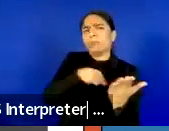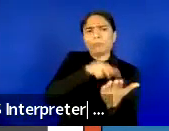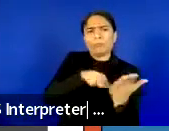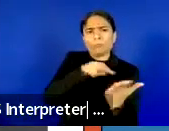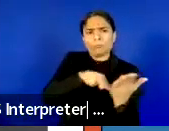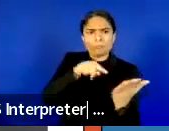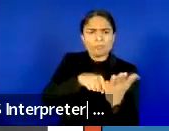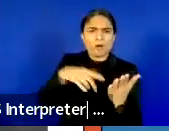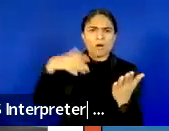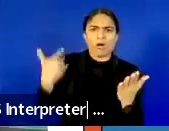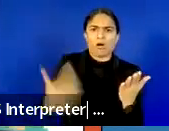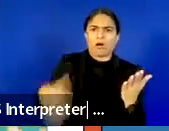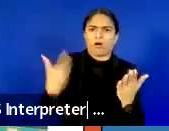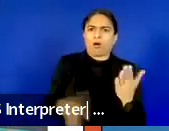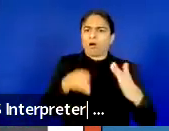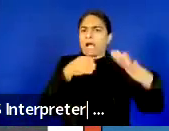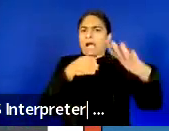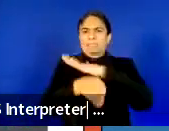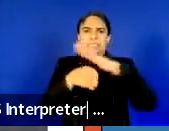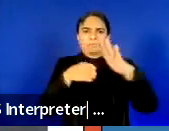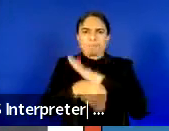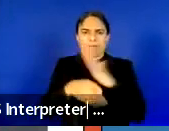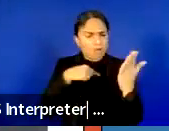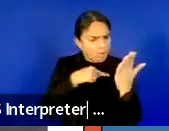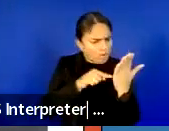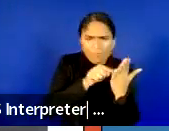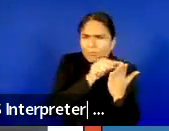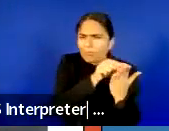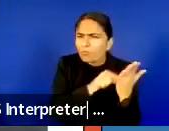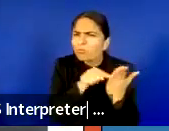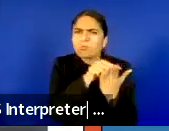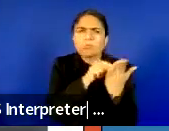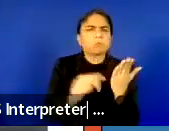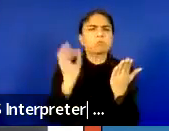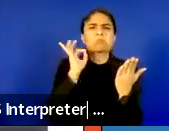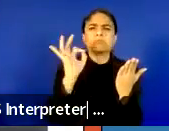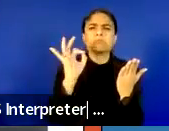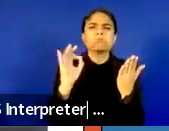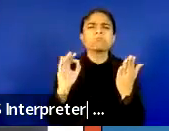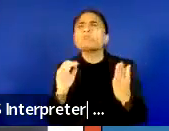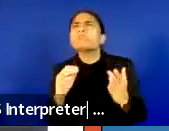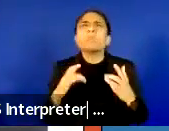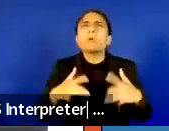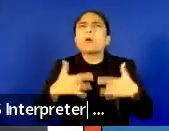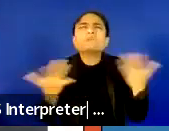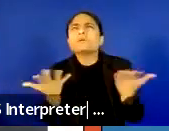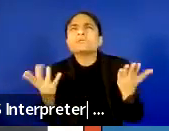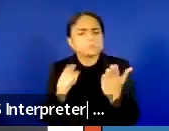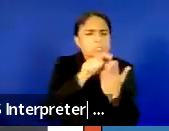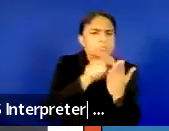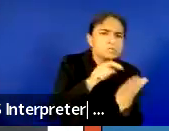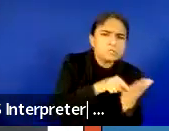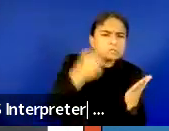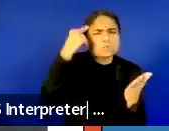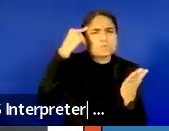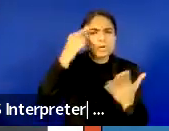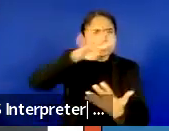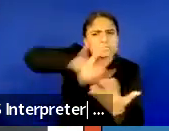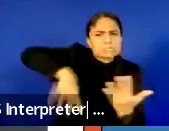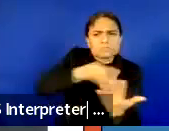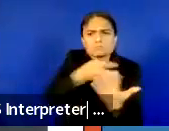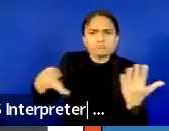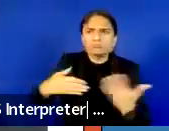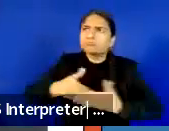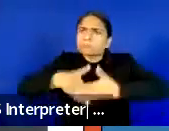through it. I can search for events, look for the schedules, search for people, message them, and wow, it was